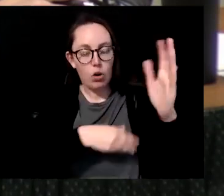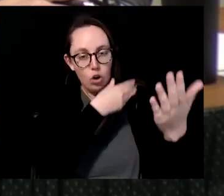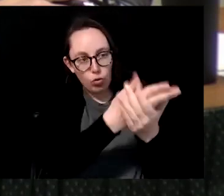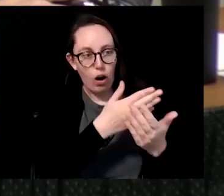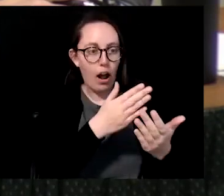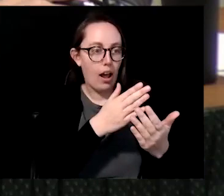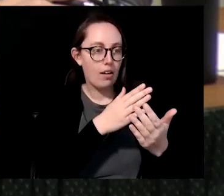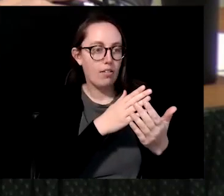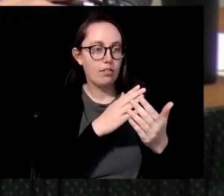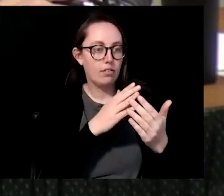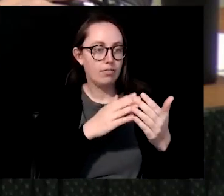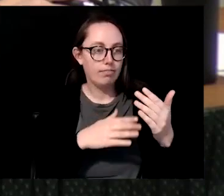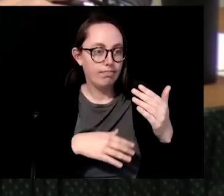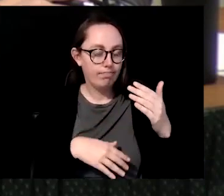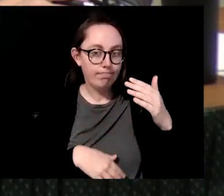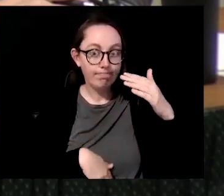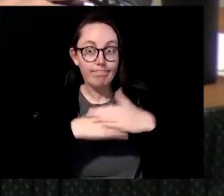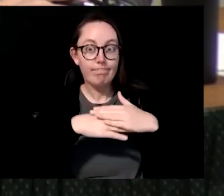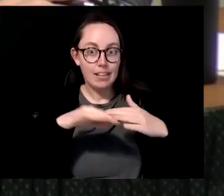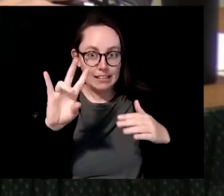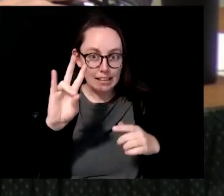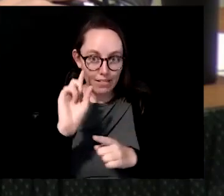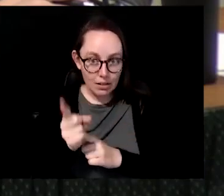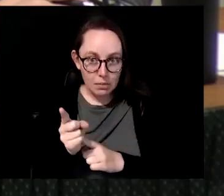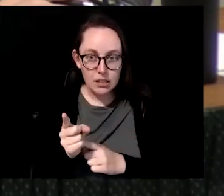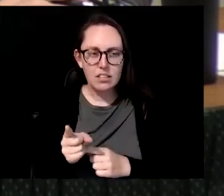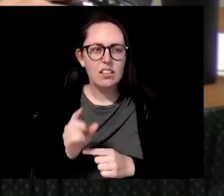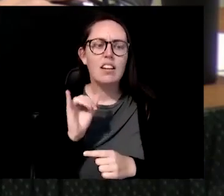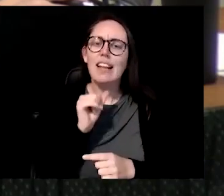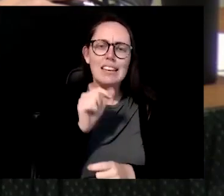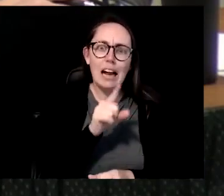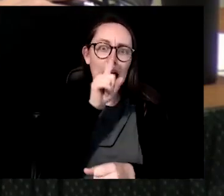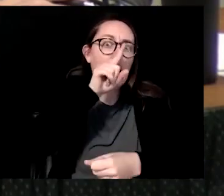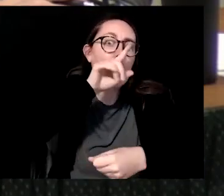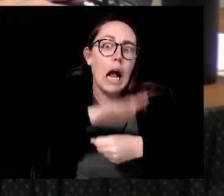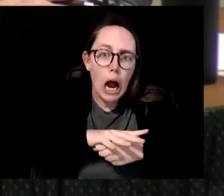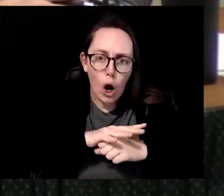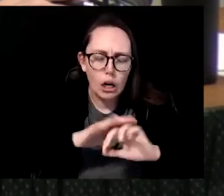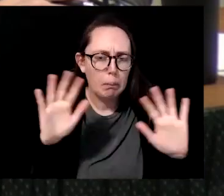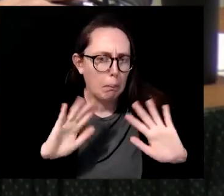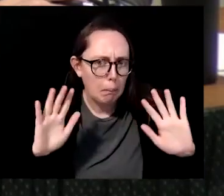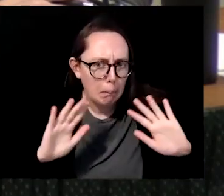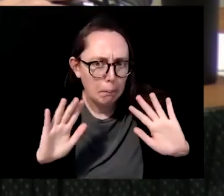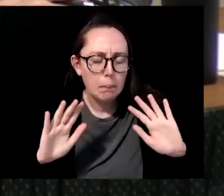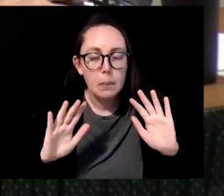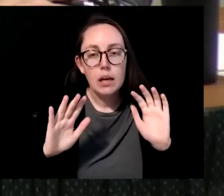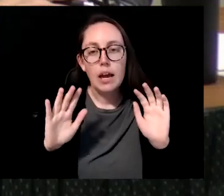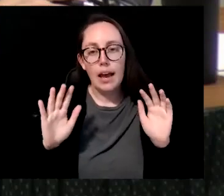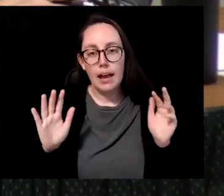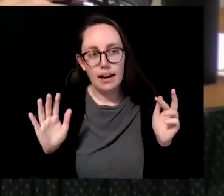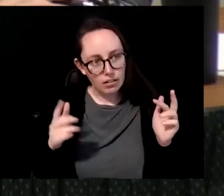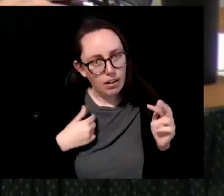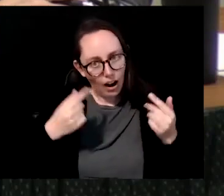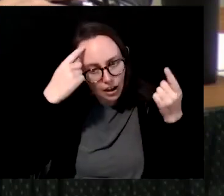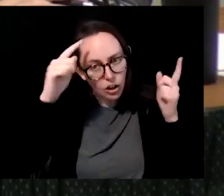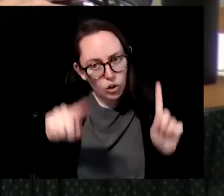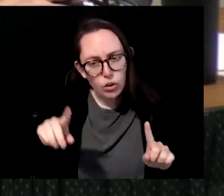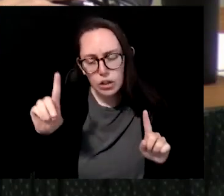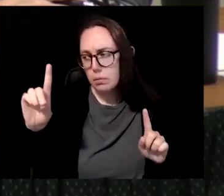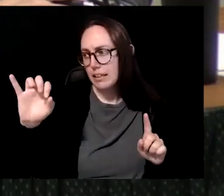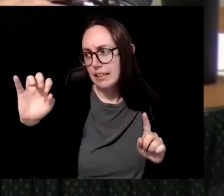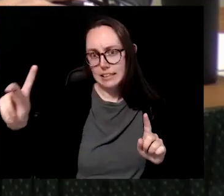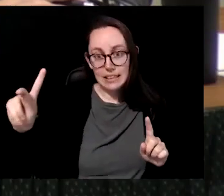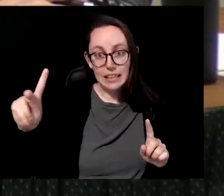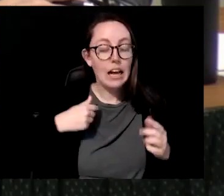guaranteed and I completely agree with dick that we're and we should not be and I would really look to my board members and to the public that we don't conflate those